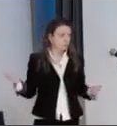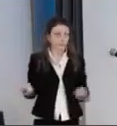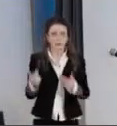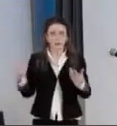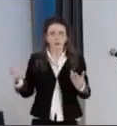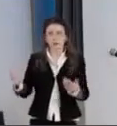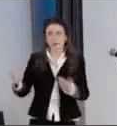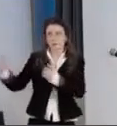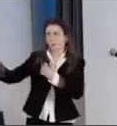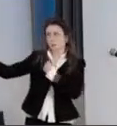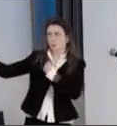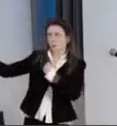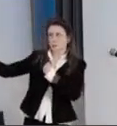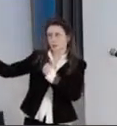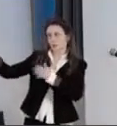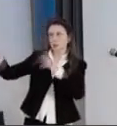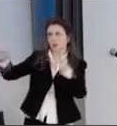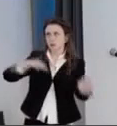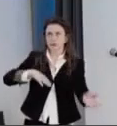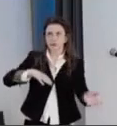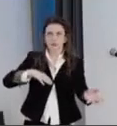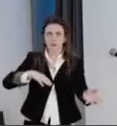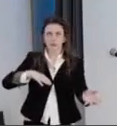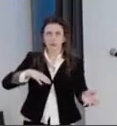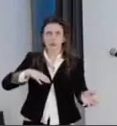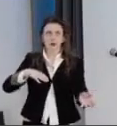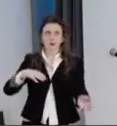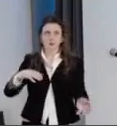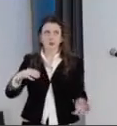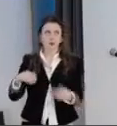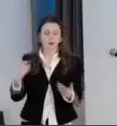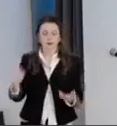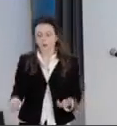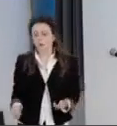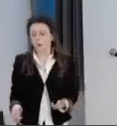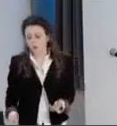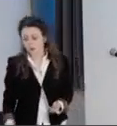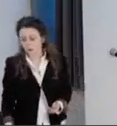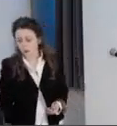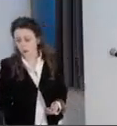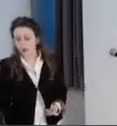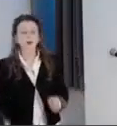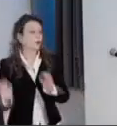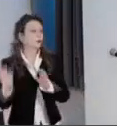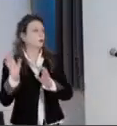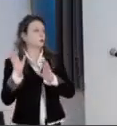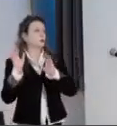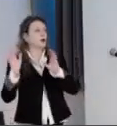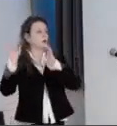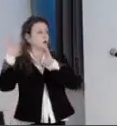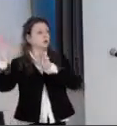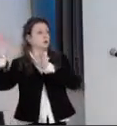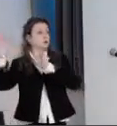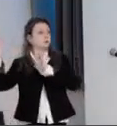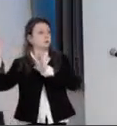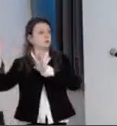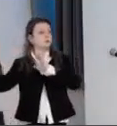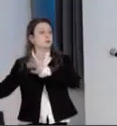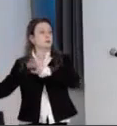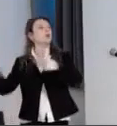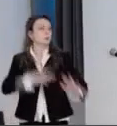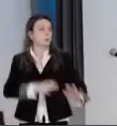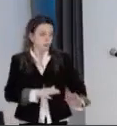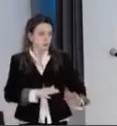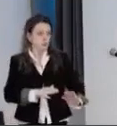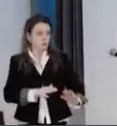deceived into thinking that what we see is the result of something that actually didn't cause it. And according to Carlson, this is